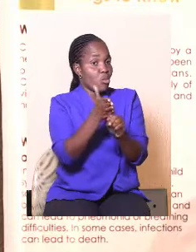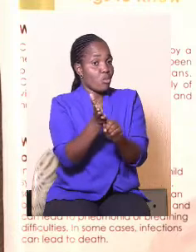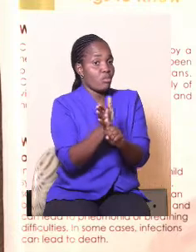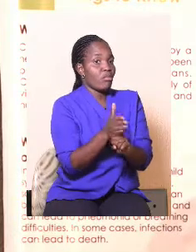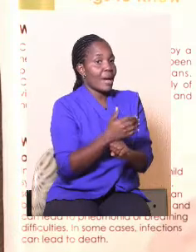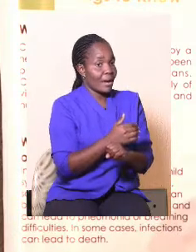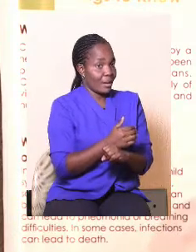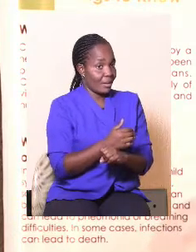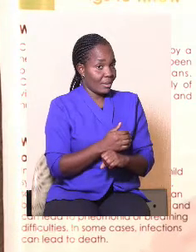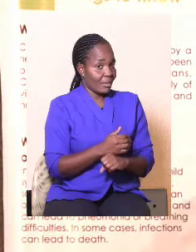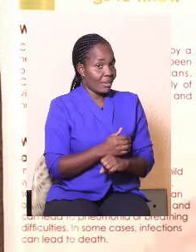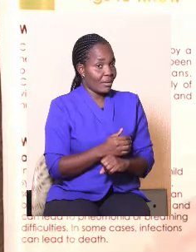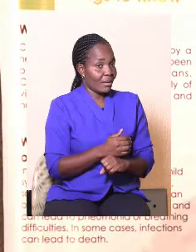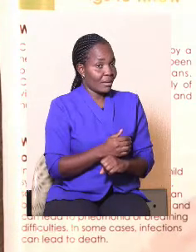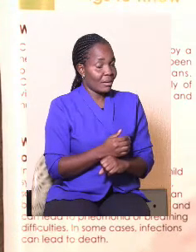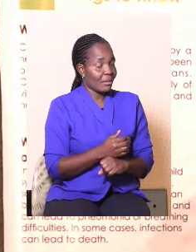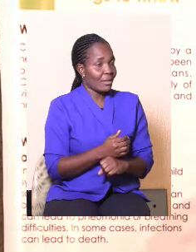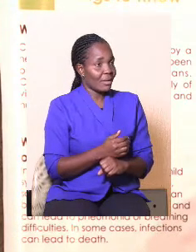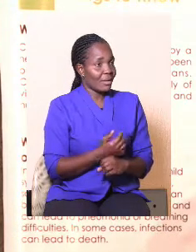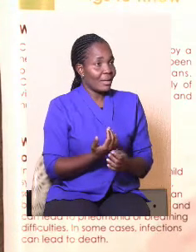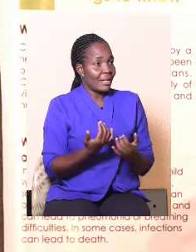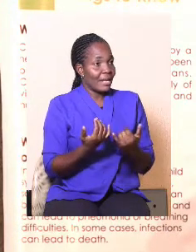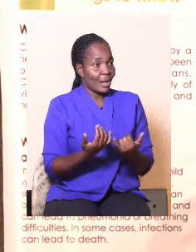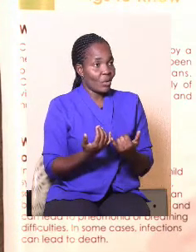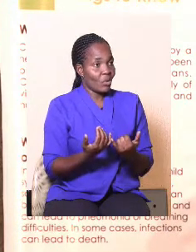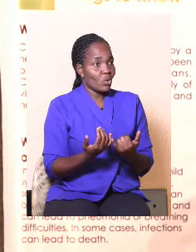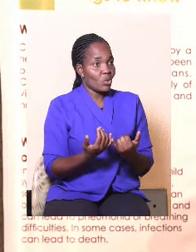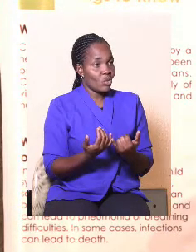disease. But we have found a way in terms of the